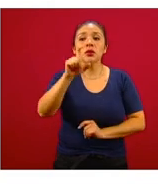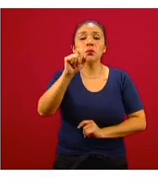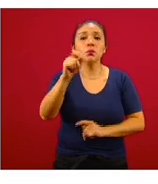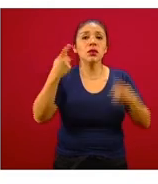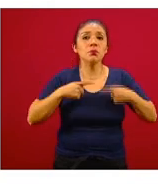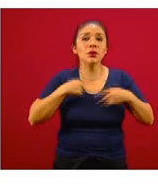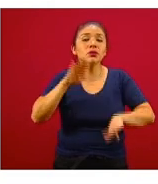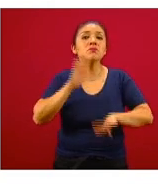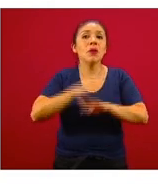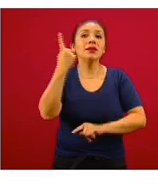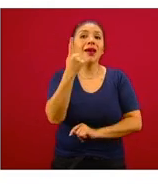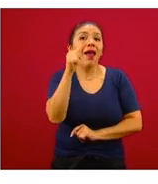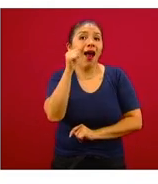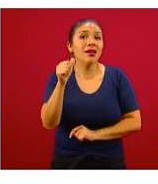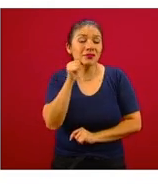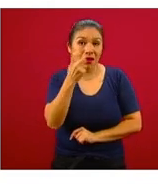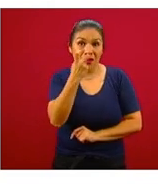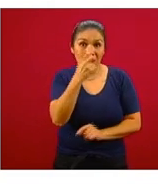is